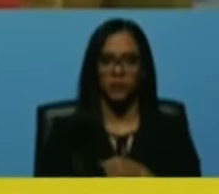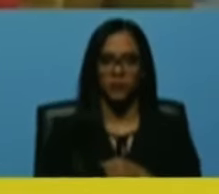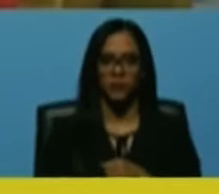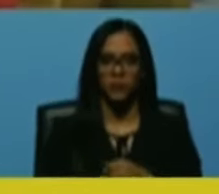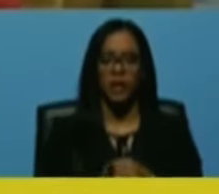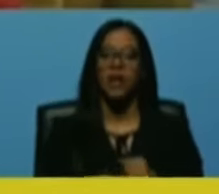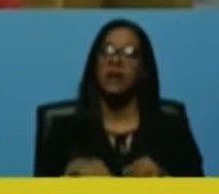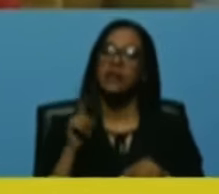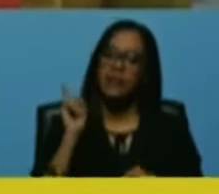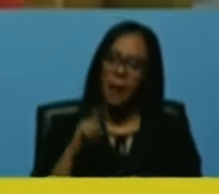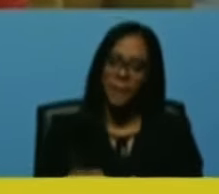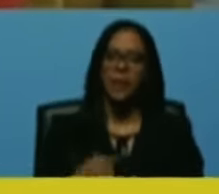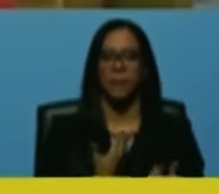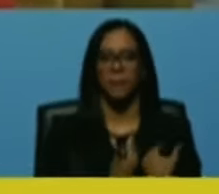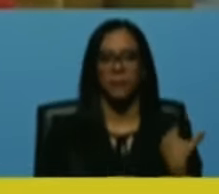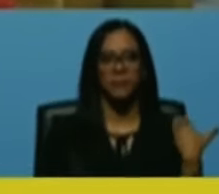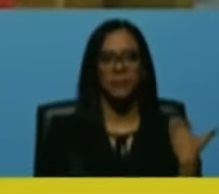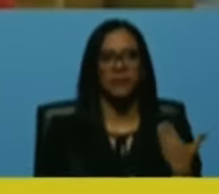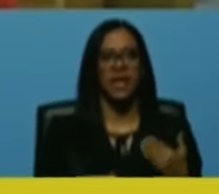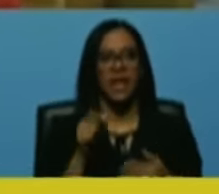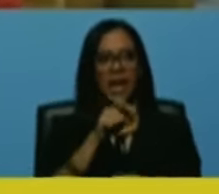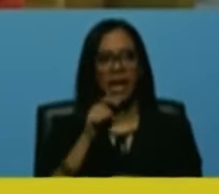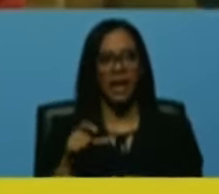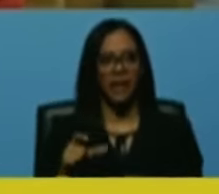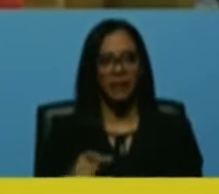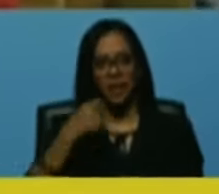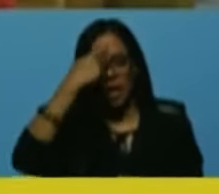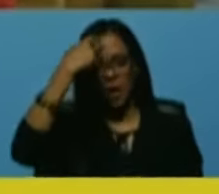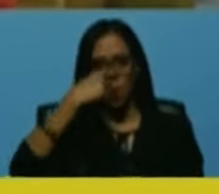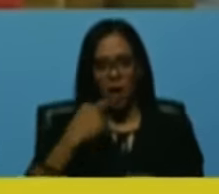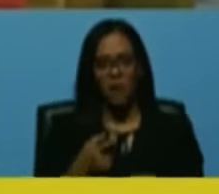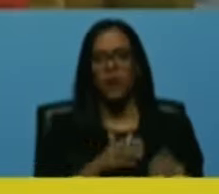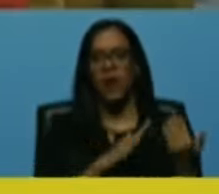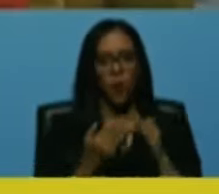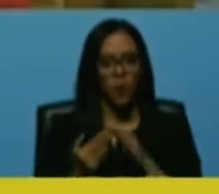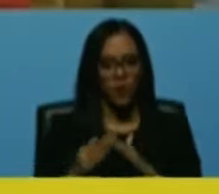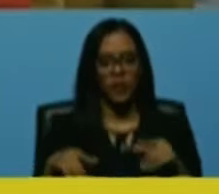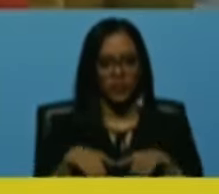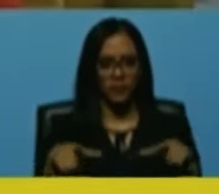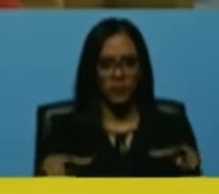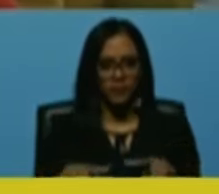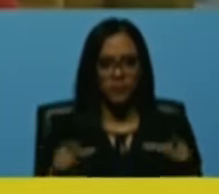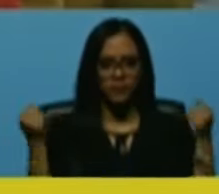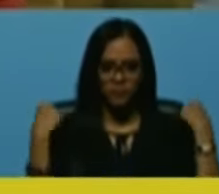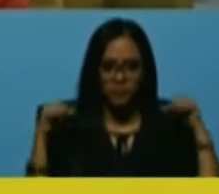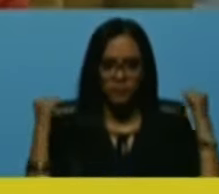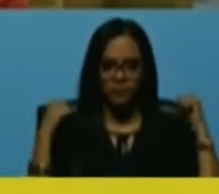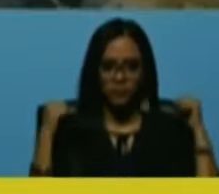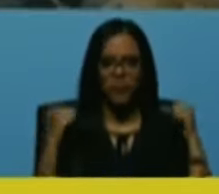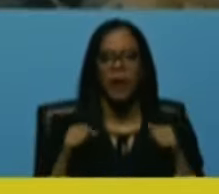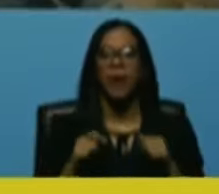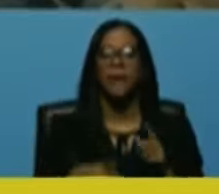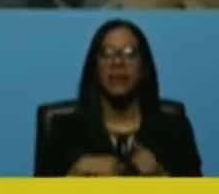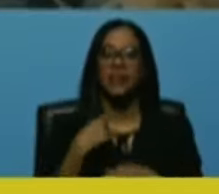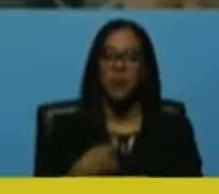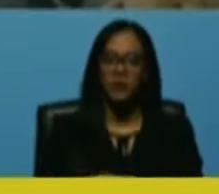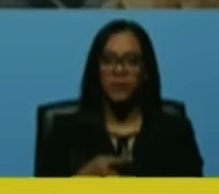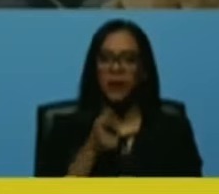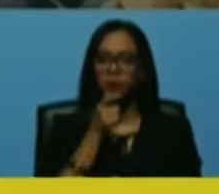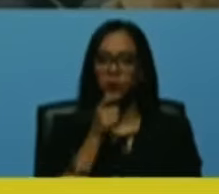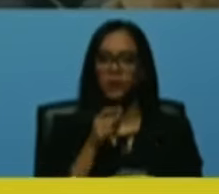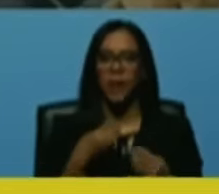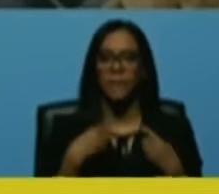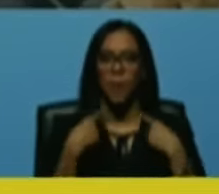projects. And at the same time, Mr. President, people are getting ready, the communities, the circuits are getting ready for this next